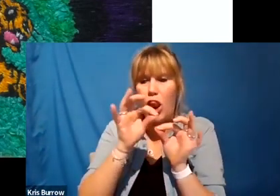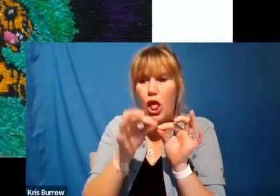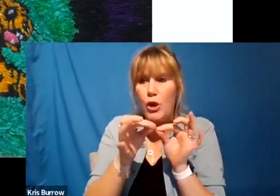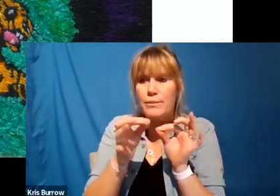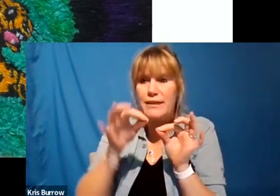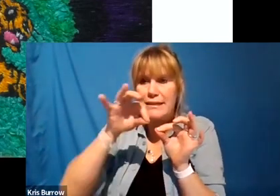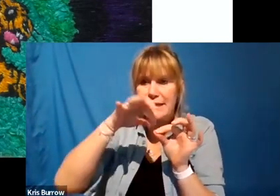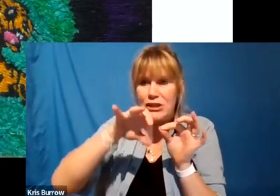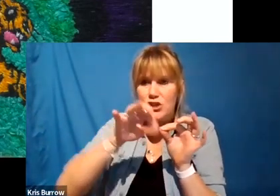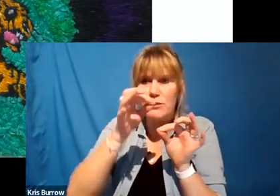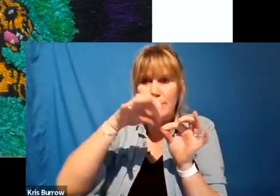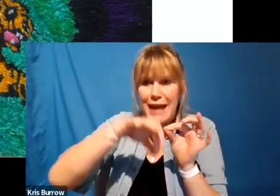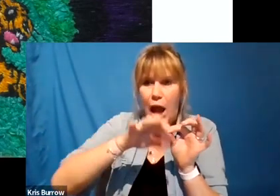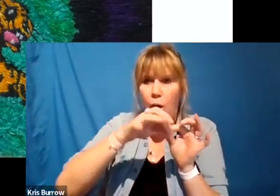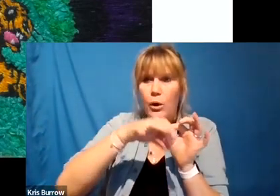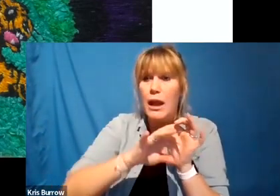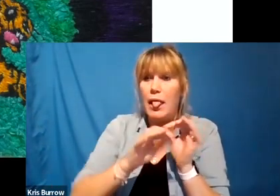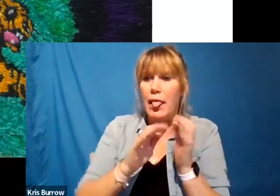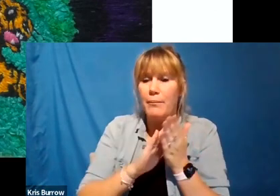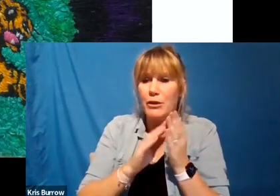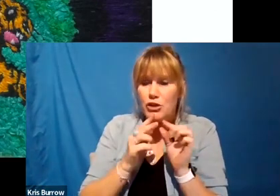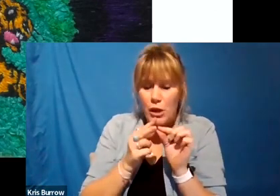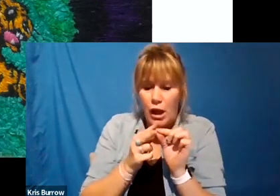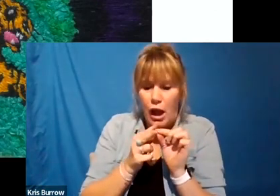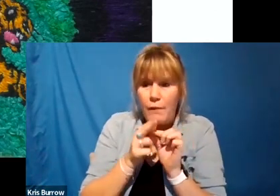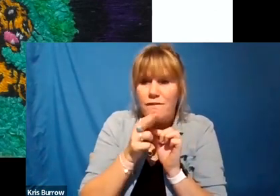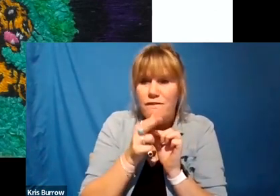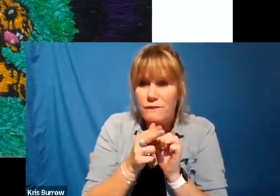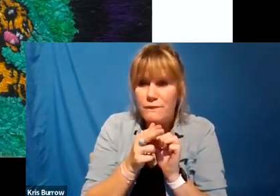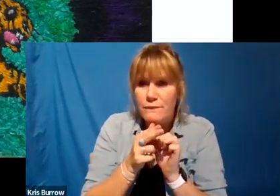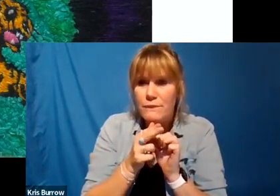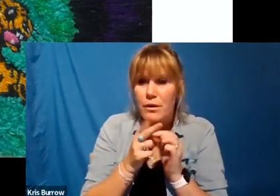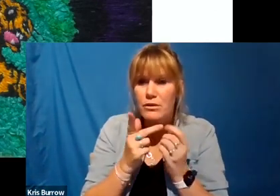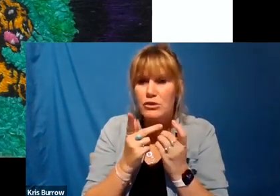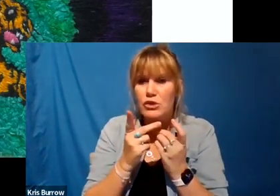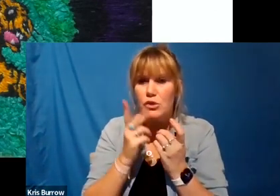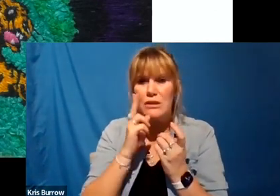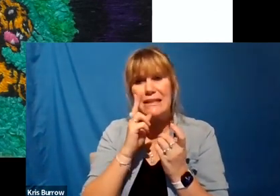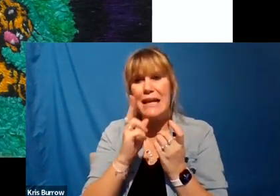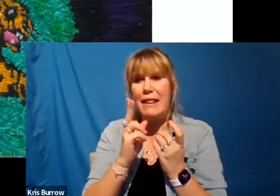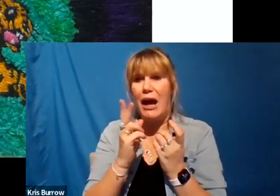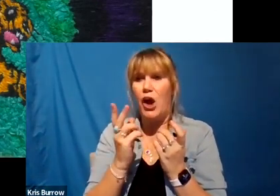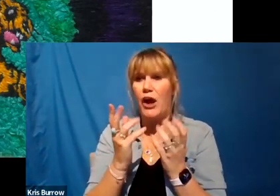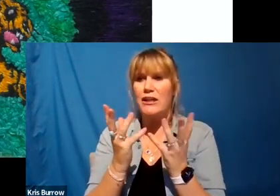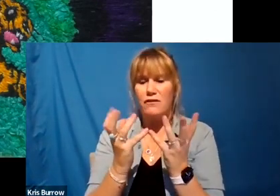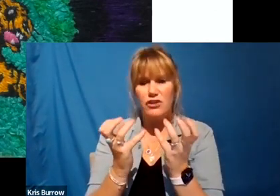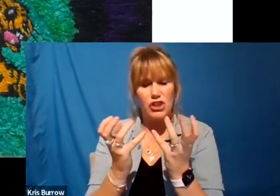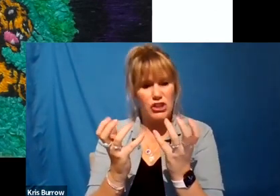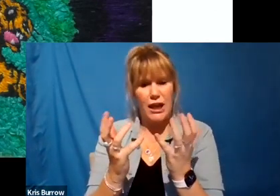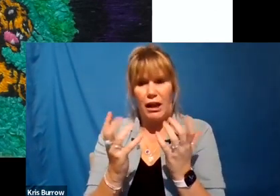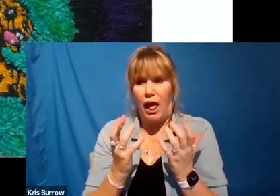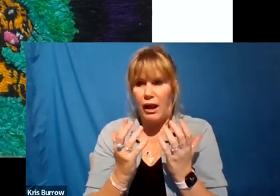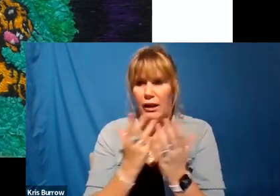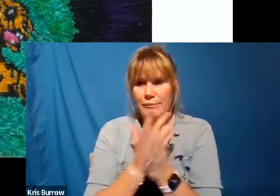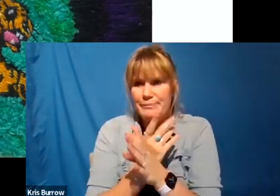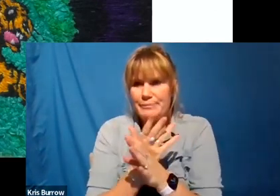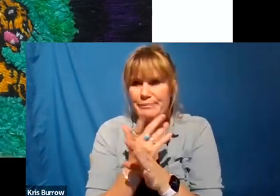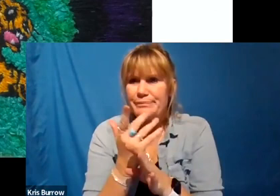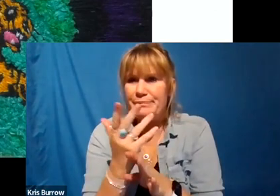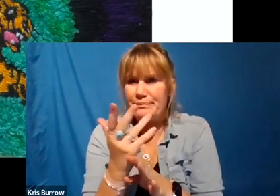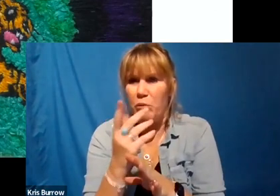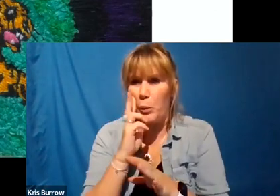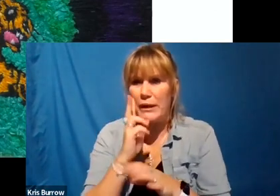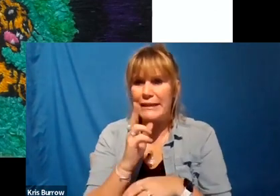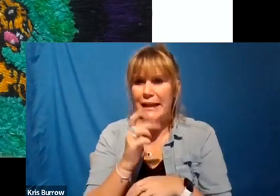quite fine to give this sort of velvety or shag pile effect. And then being a